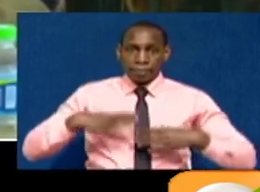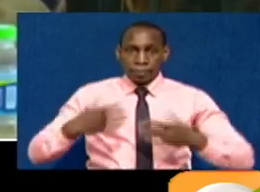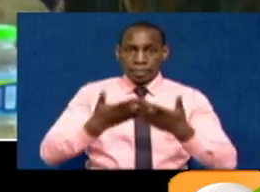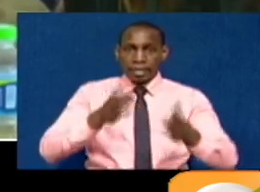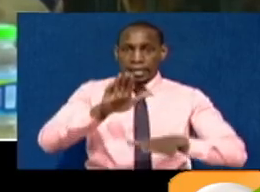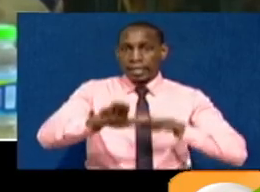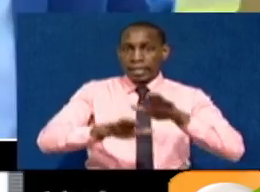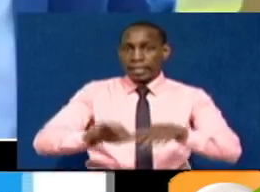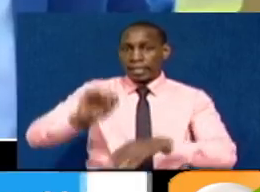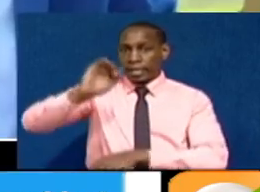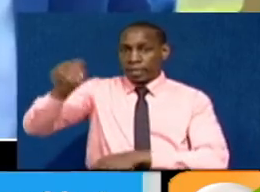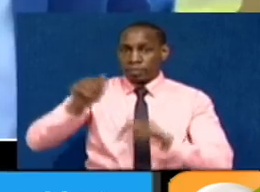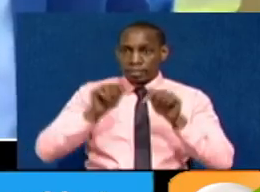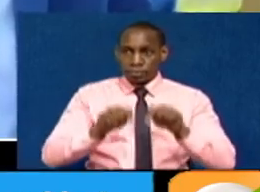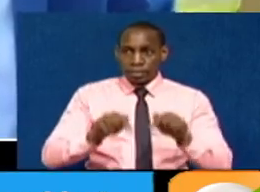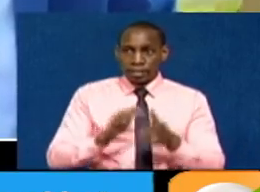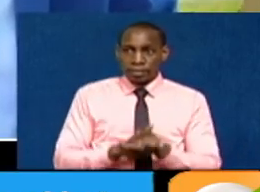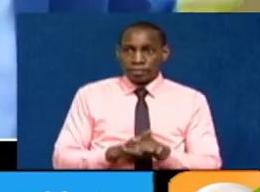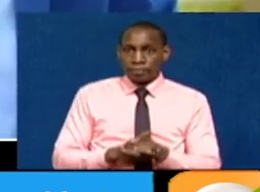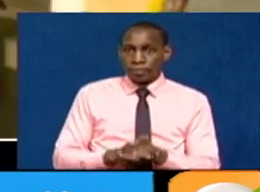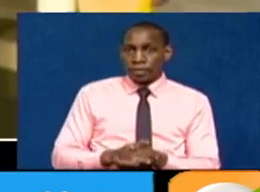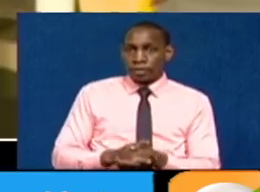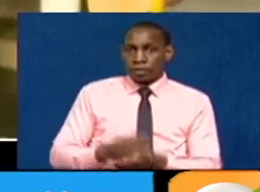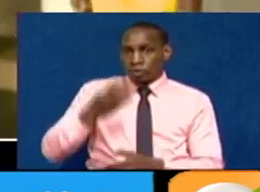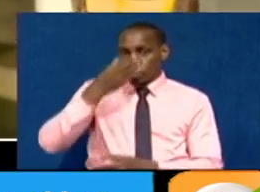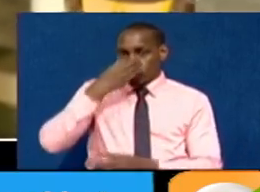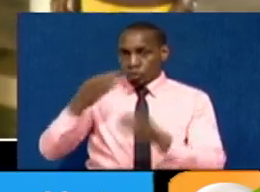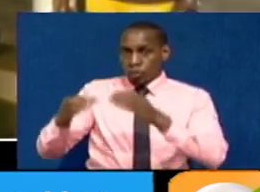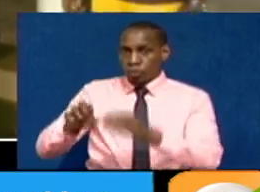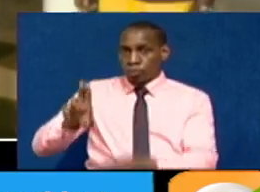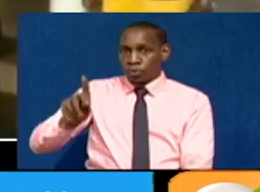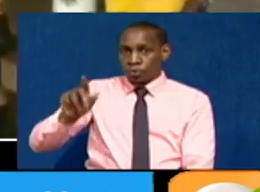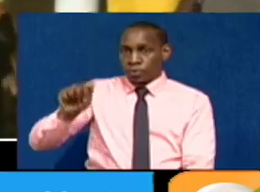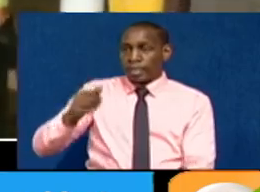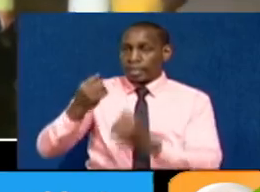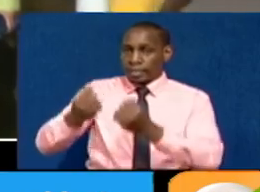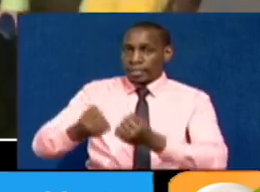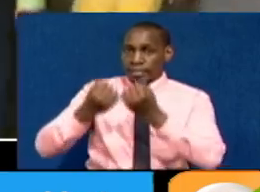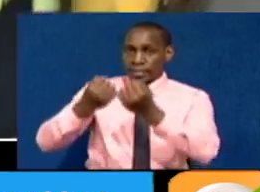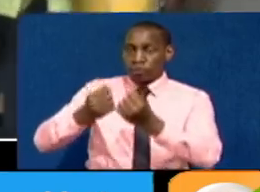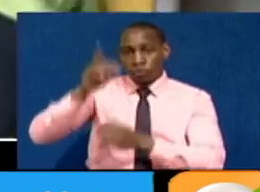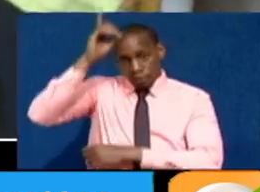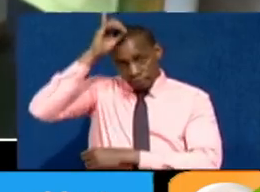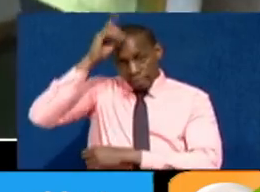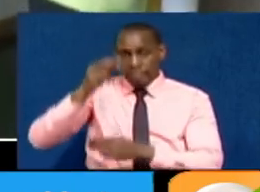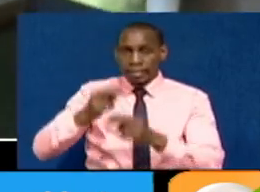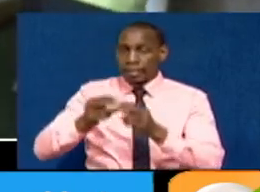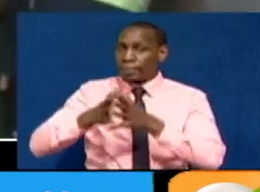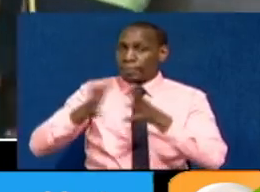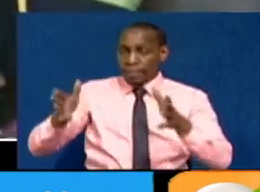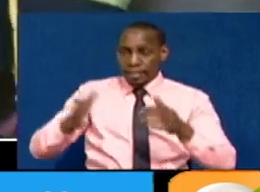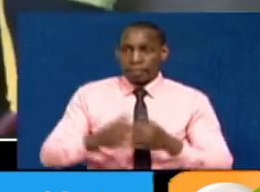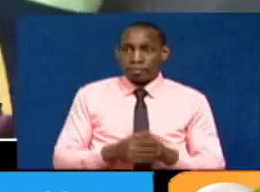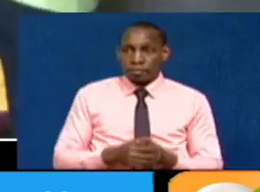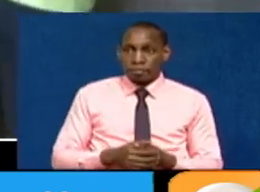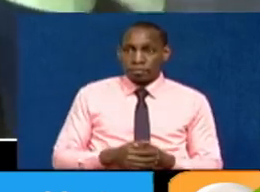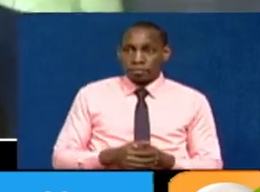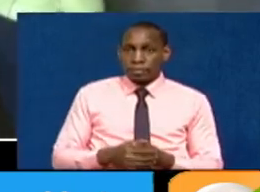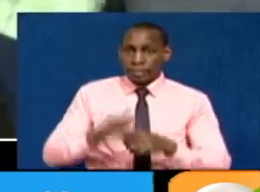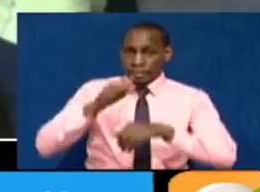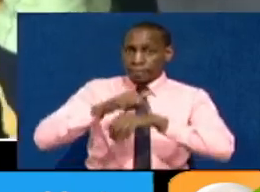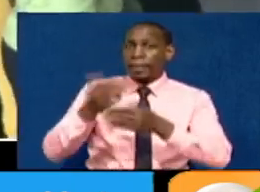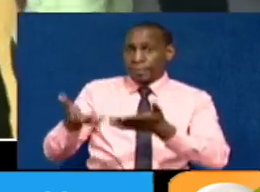people in Kirinyaga County today, DP's UDA party is strong on the ground, is popular, at least as